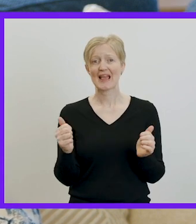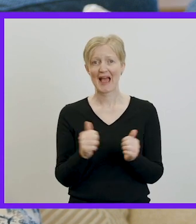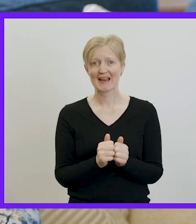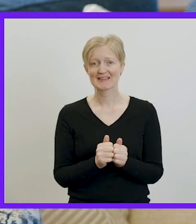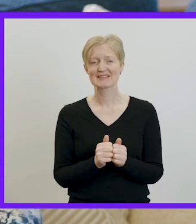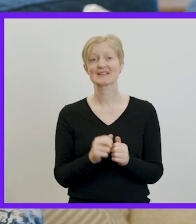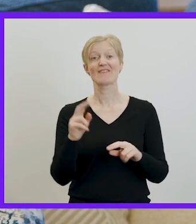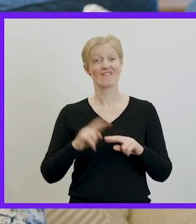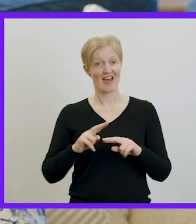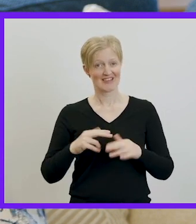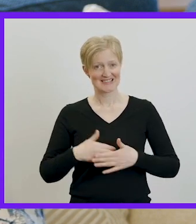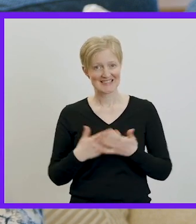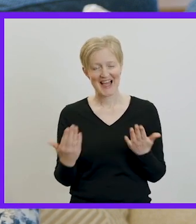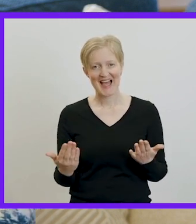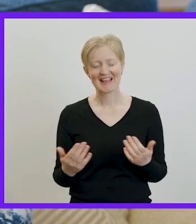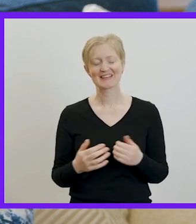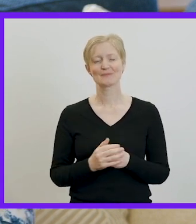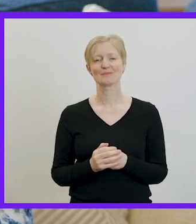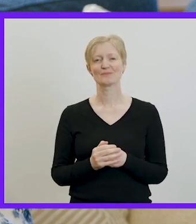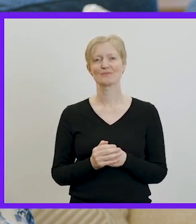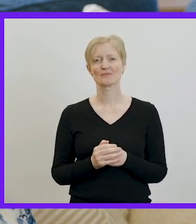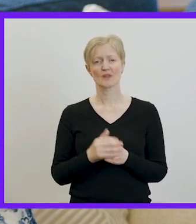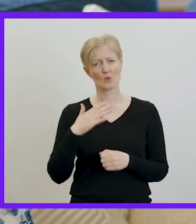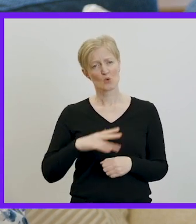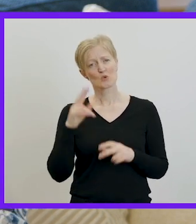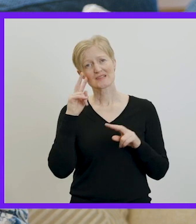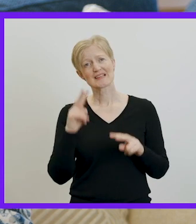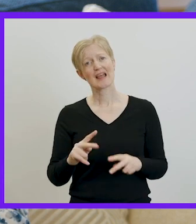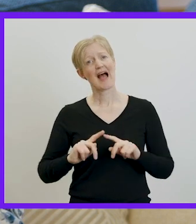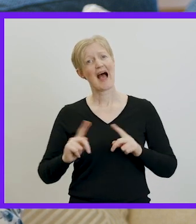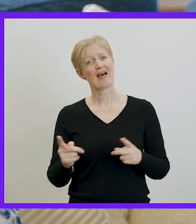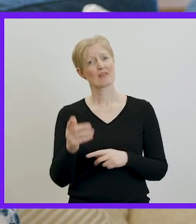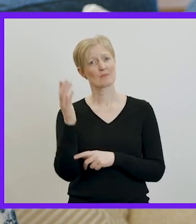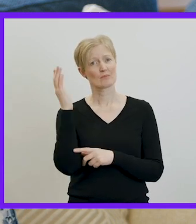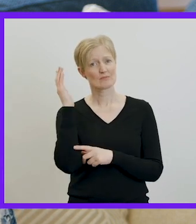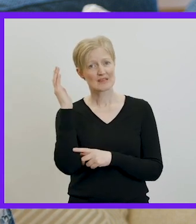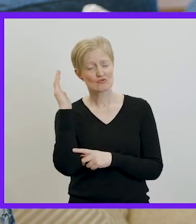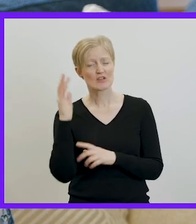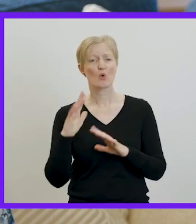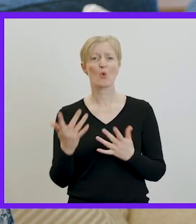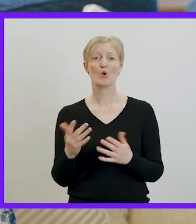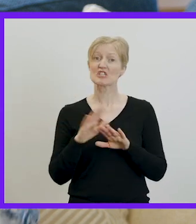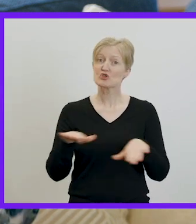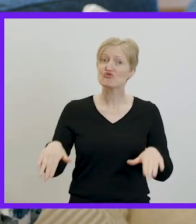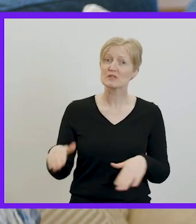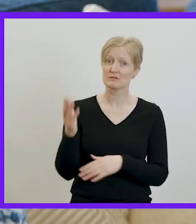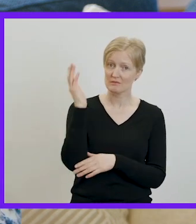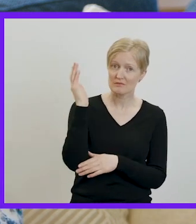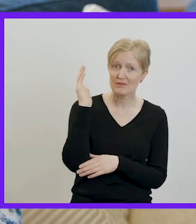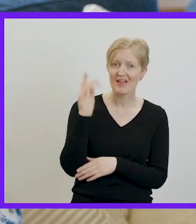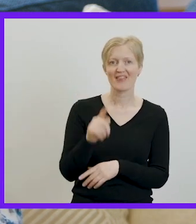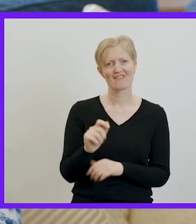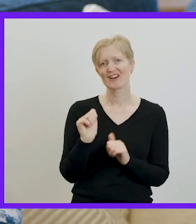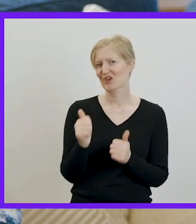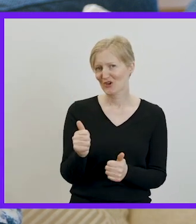forward to being with you again for Father's Day. And if you want to see any of our other programs, especially some of our kids' programs, which I know you'll